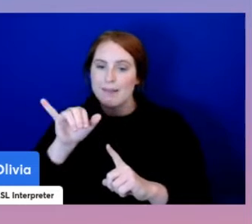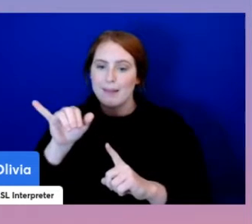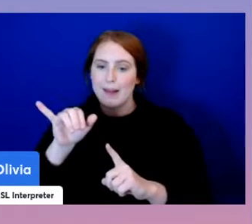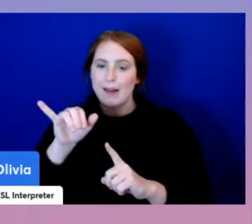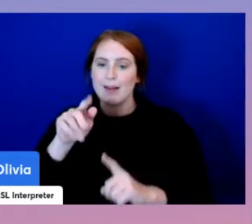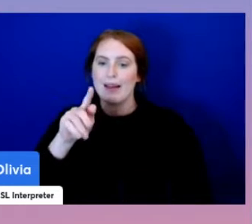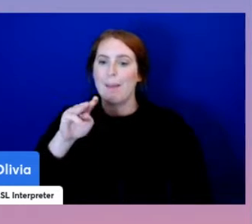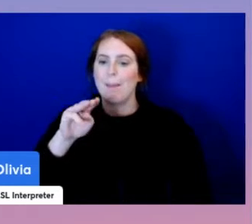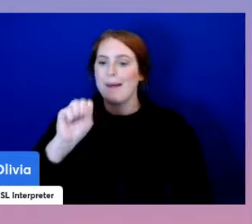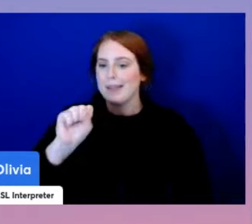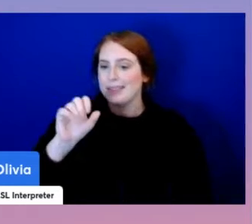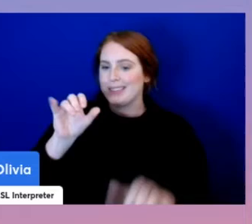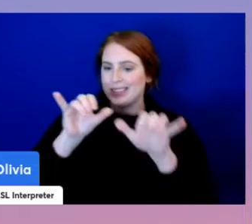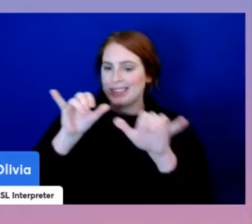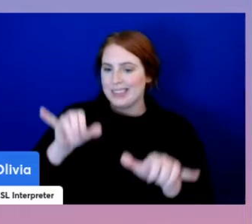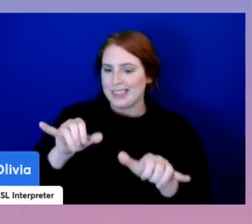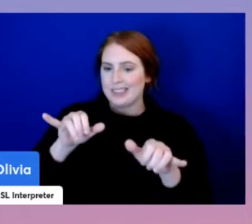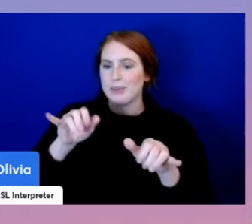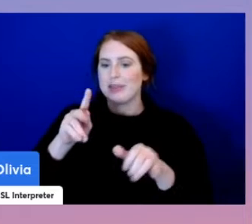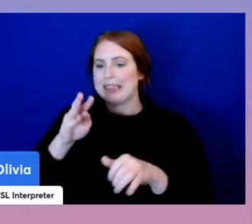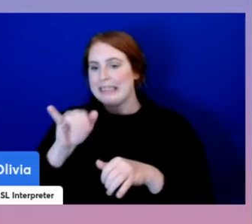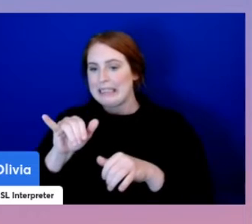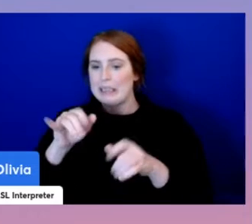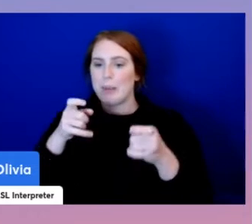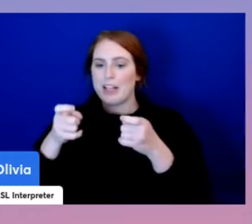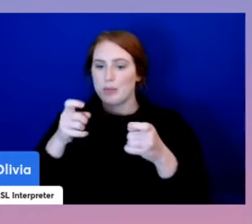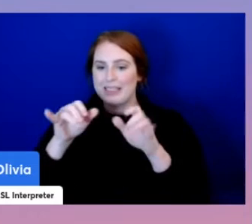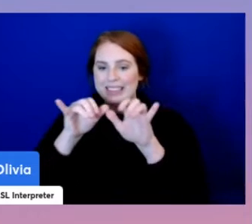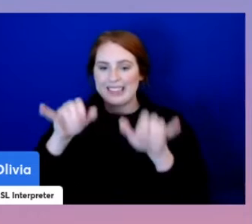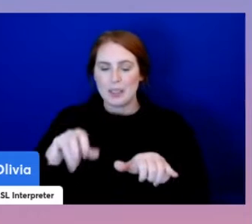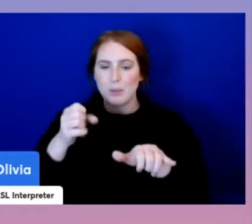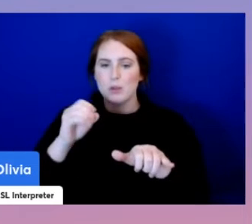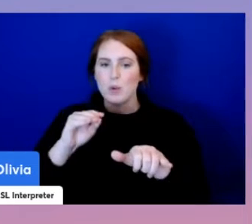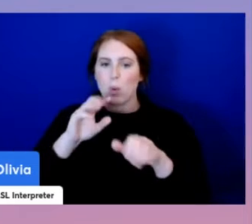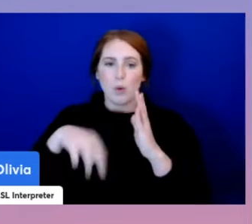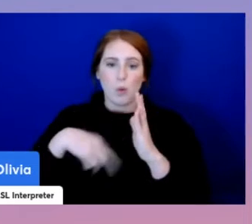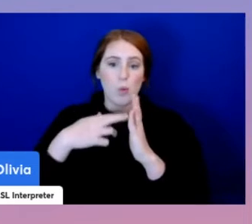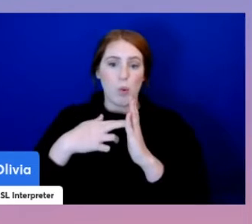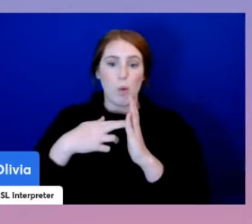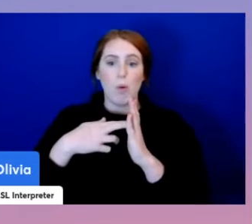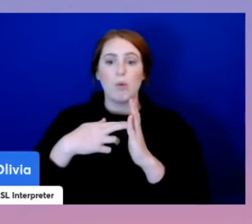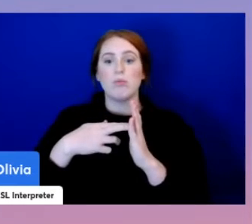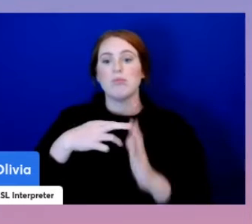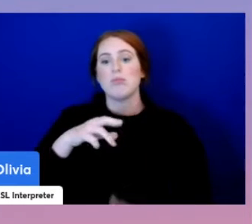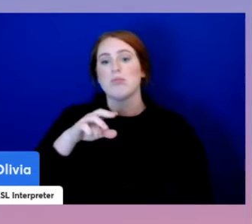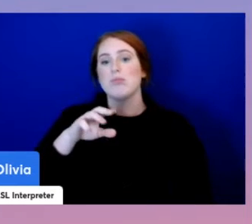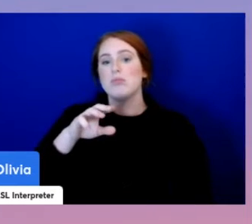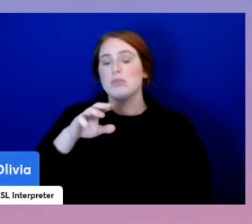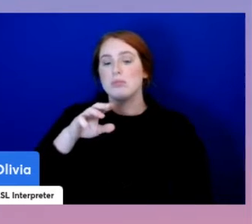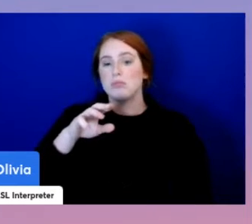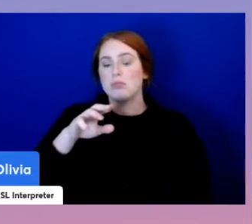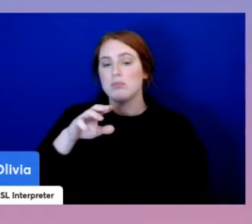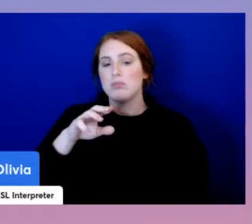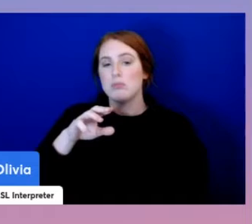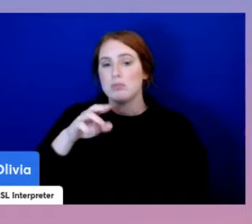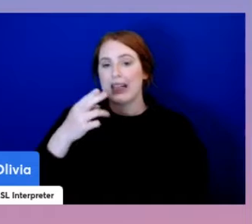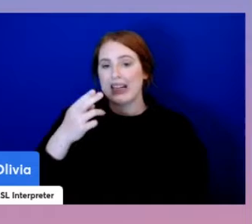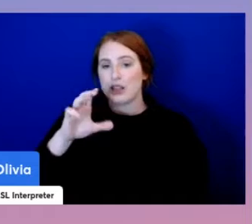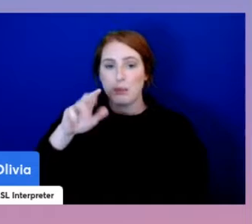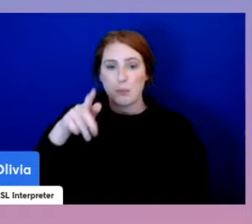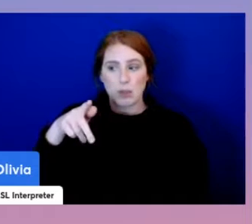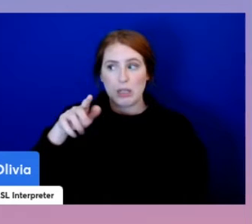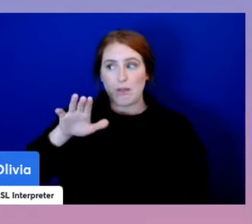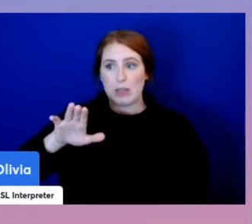system. So the Vault, we normally the HCP Vault, they